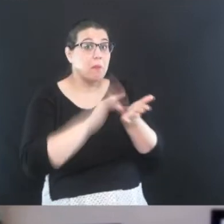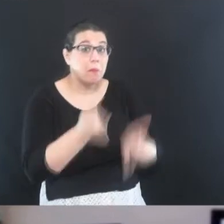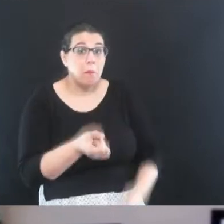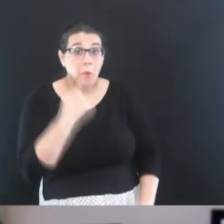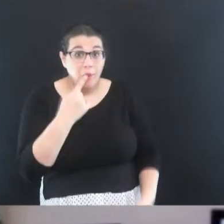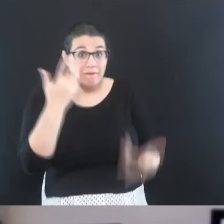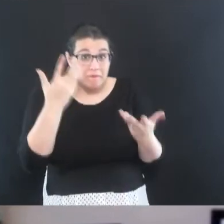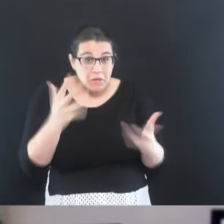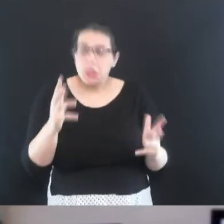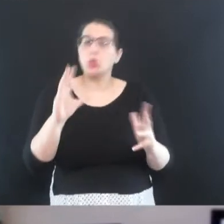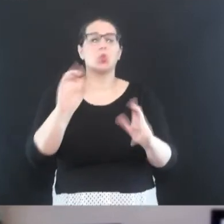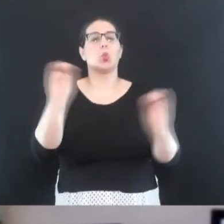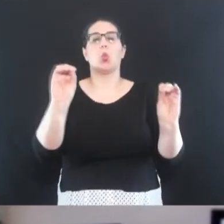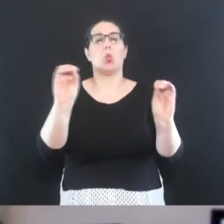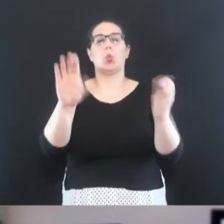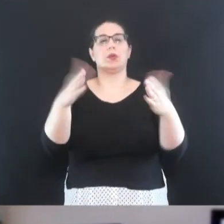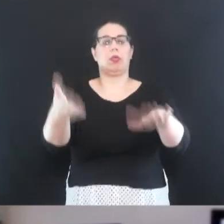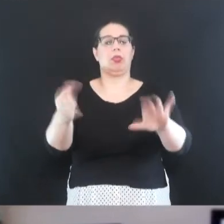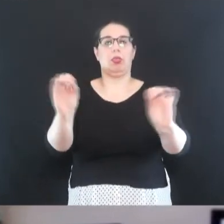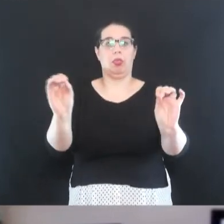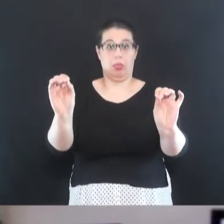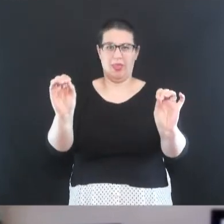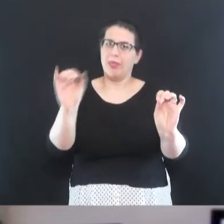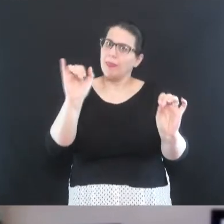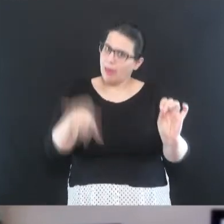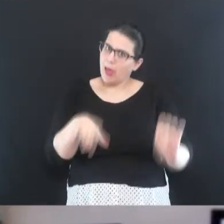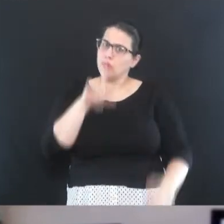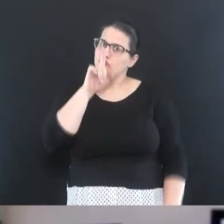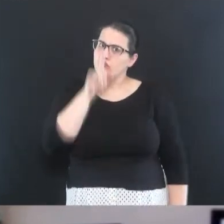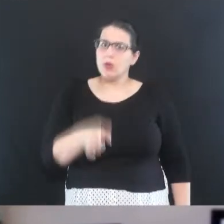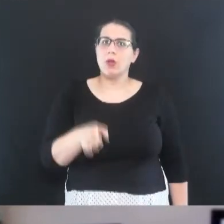the drug. So that's very, very